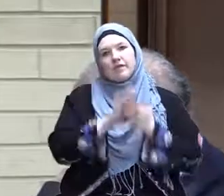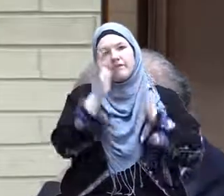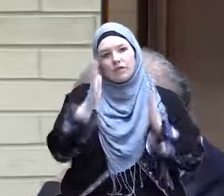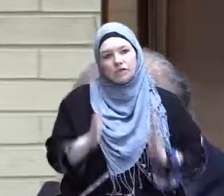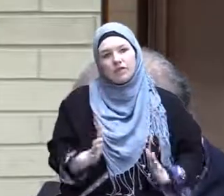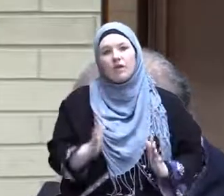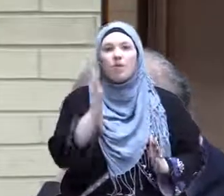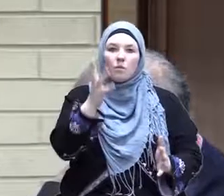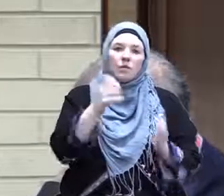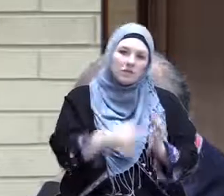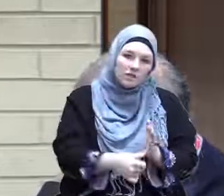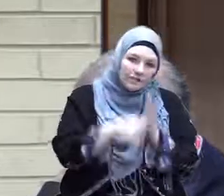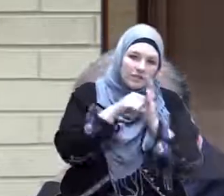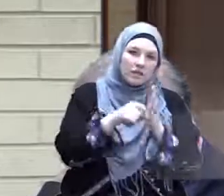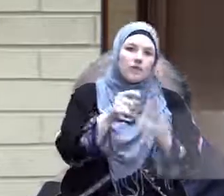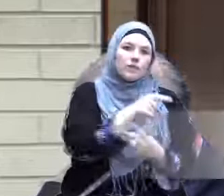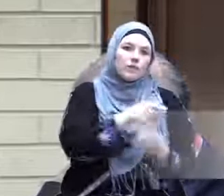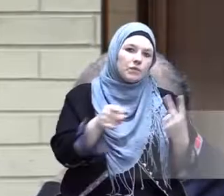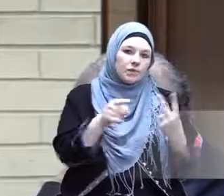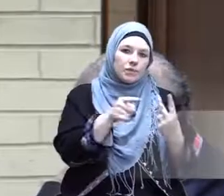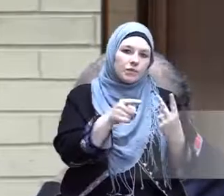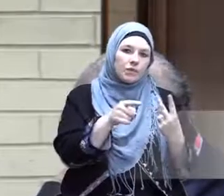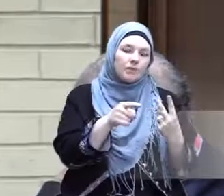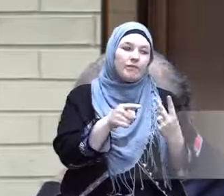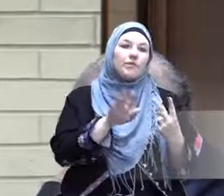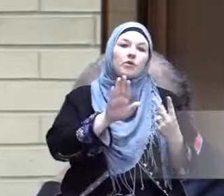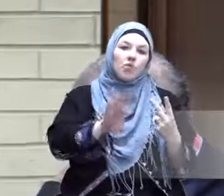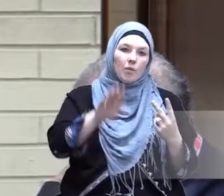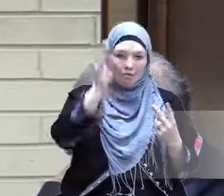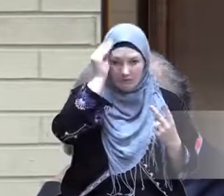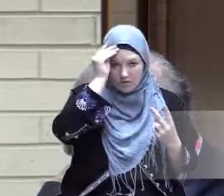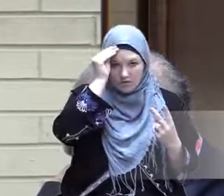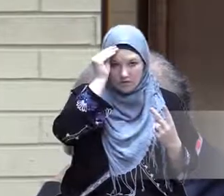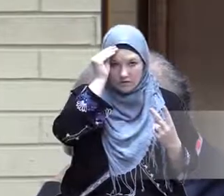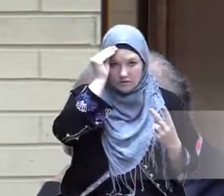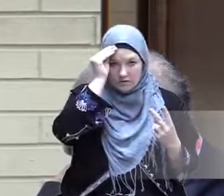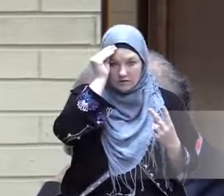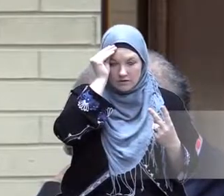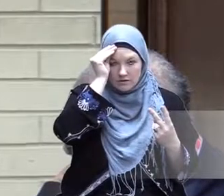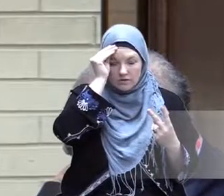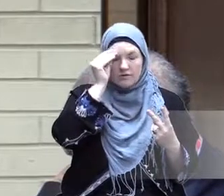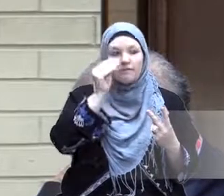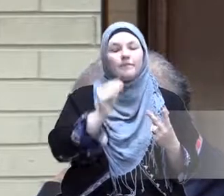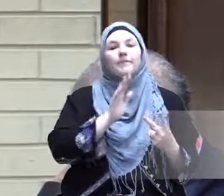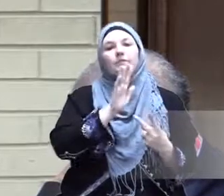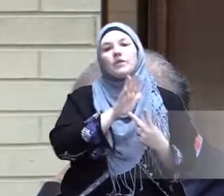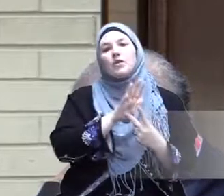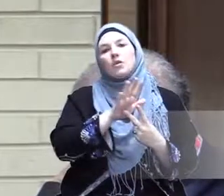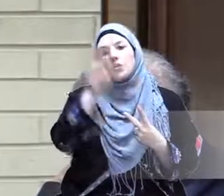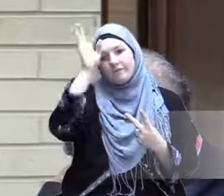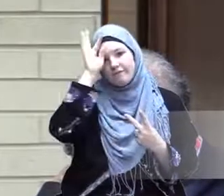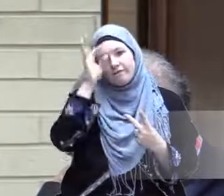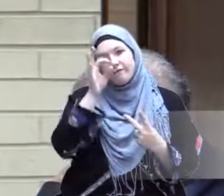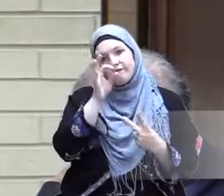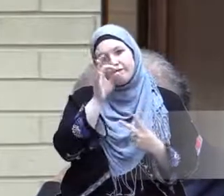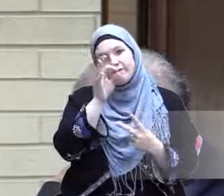to emphasize these two elements: your thoughts and your faith